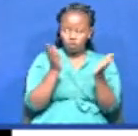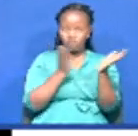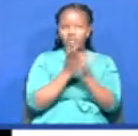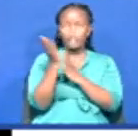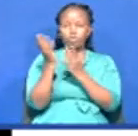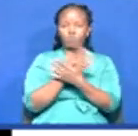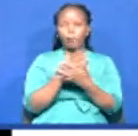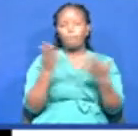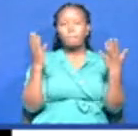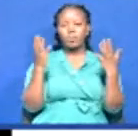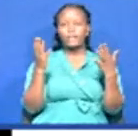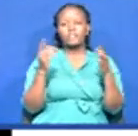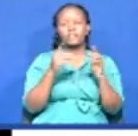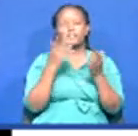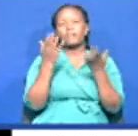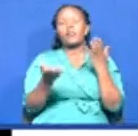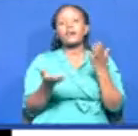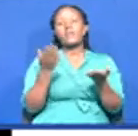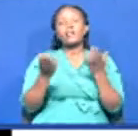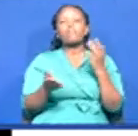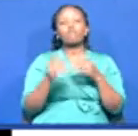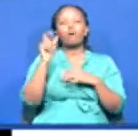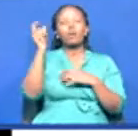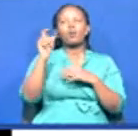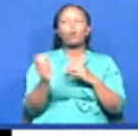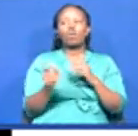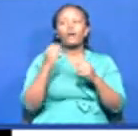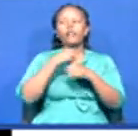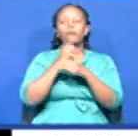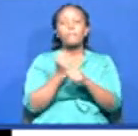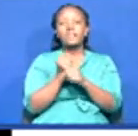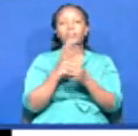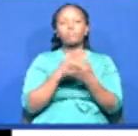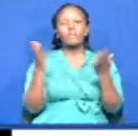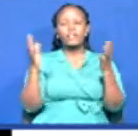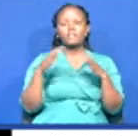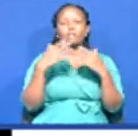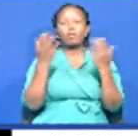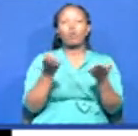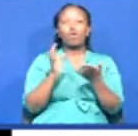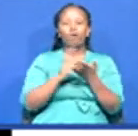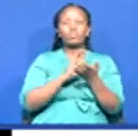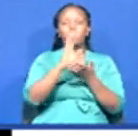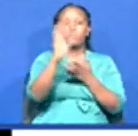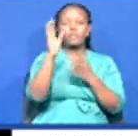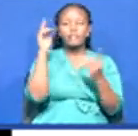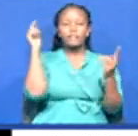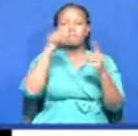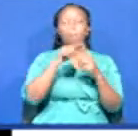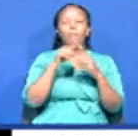subsisting, either for locally manufactured products or imported products, for the purposes of